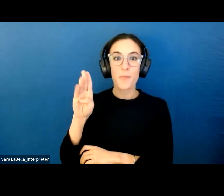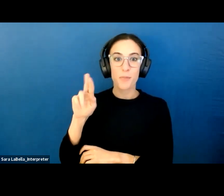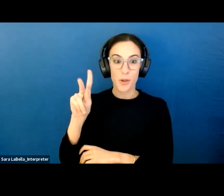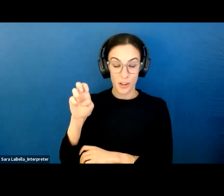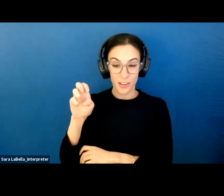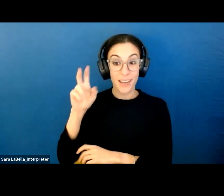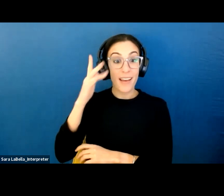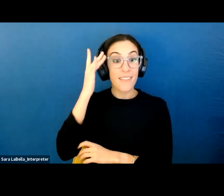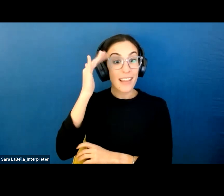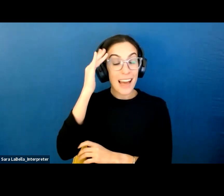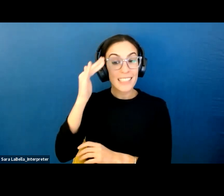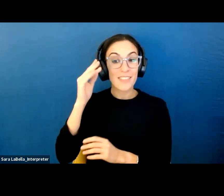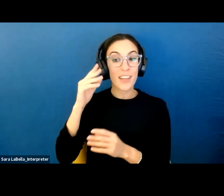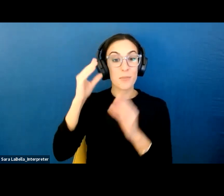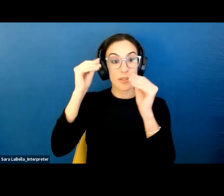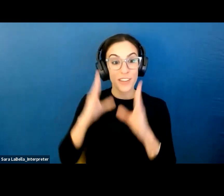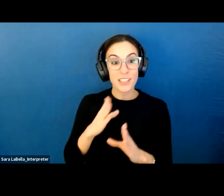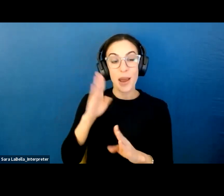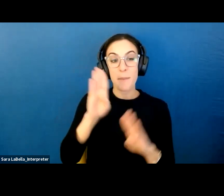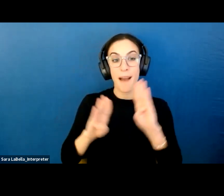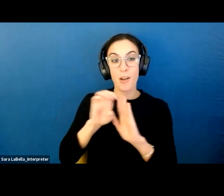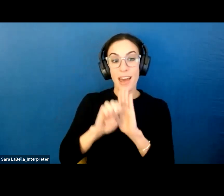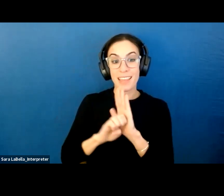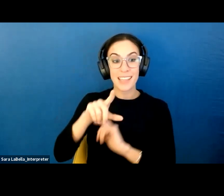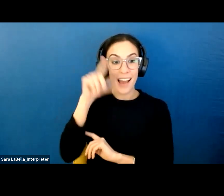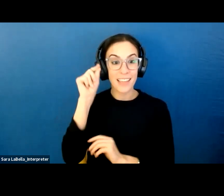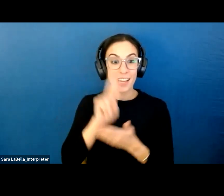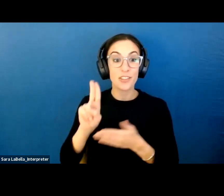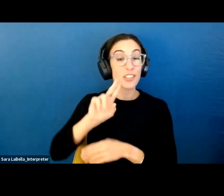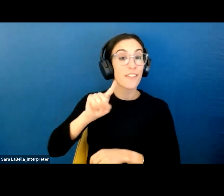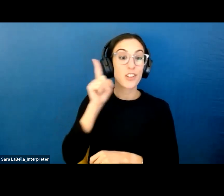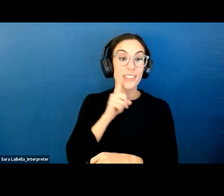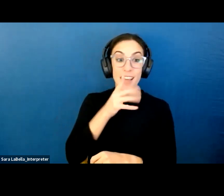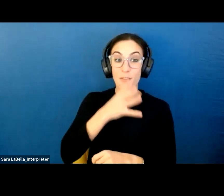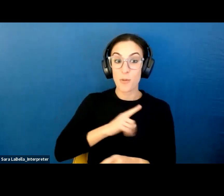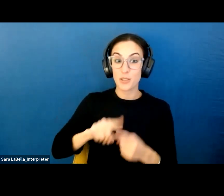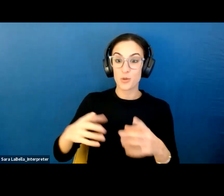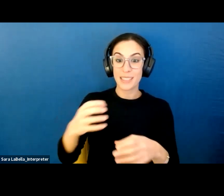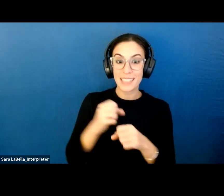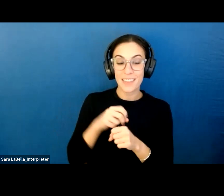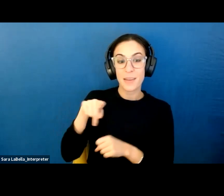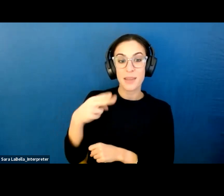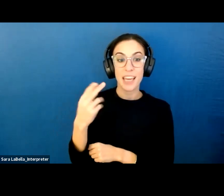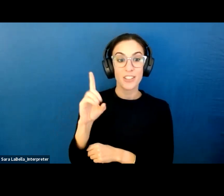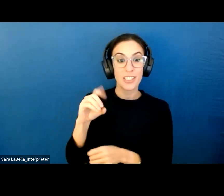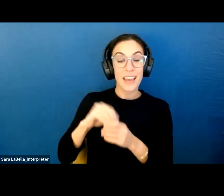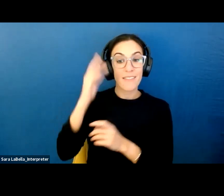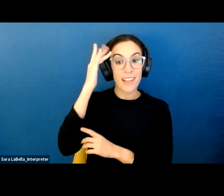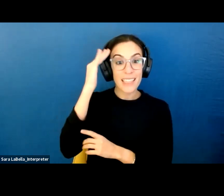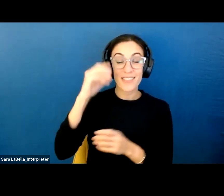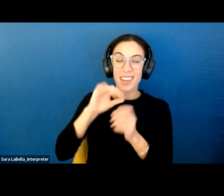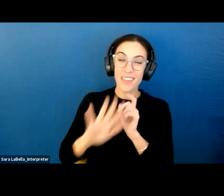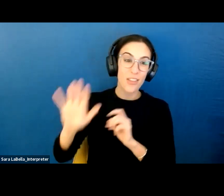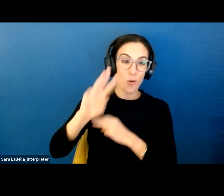and bioethicist at Gallaudet University. She's the first deaf woman to receive a PhD in philosophy in the